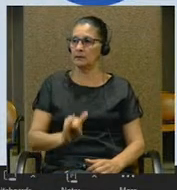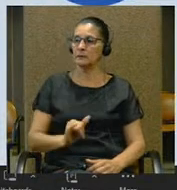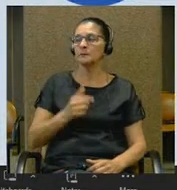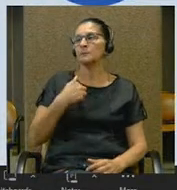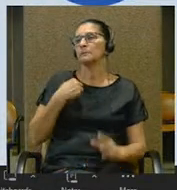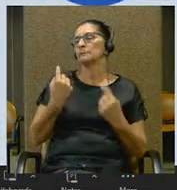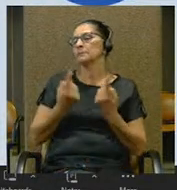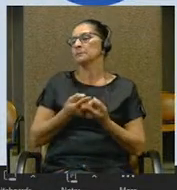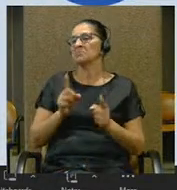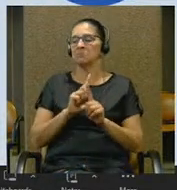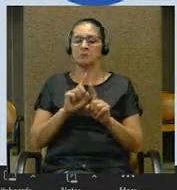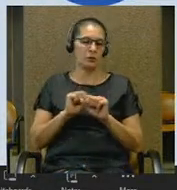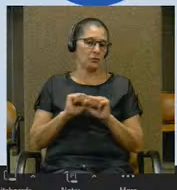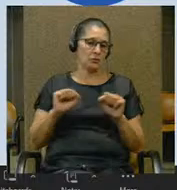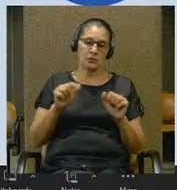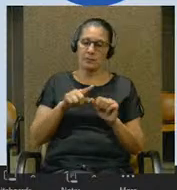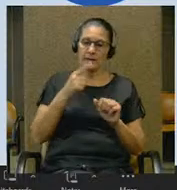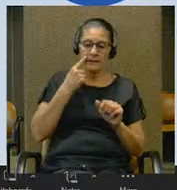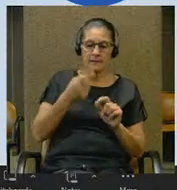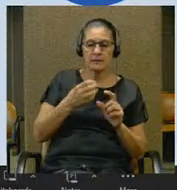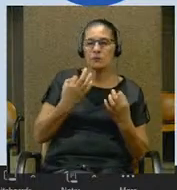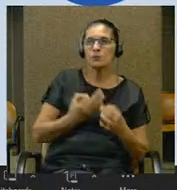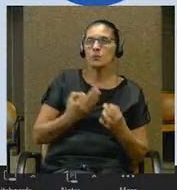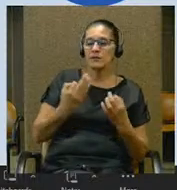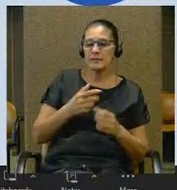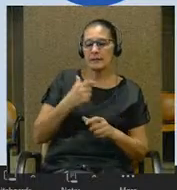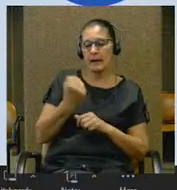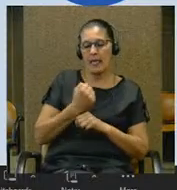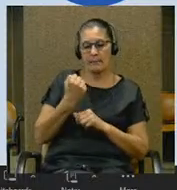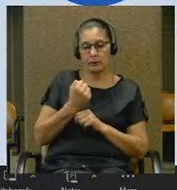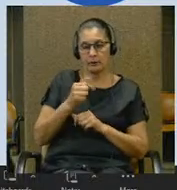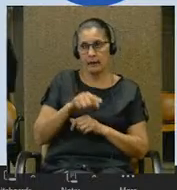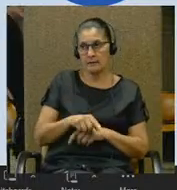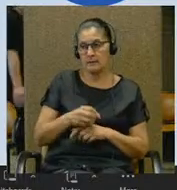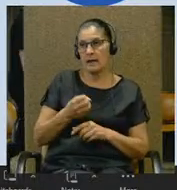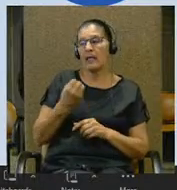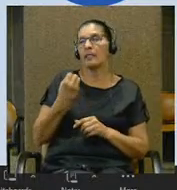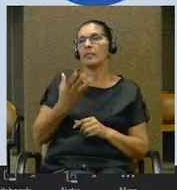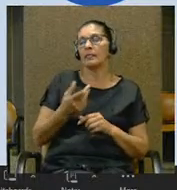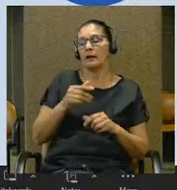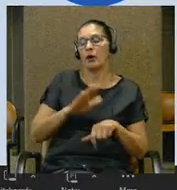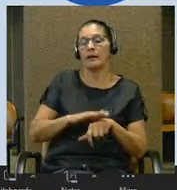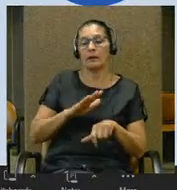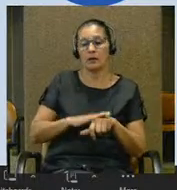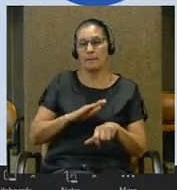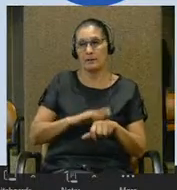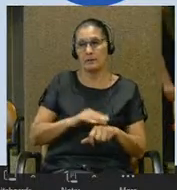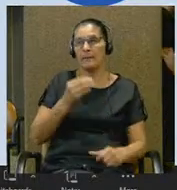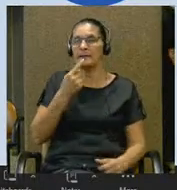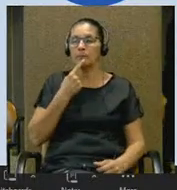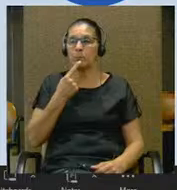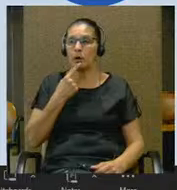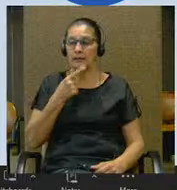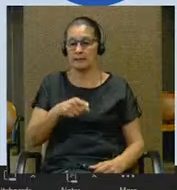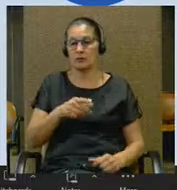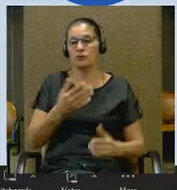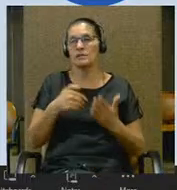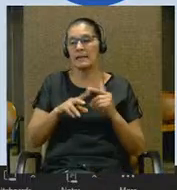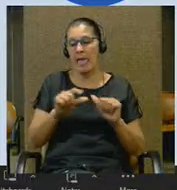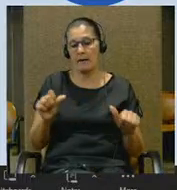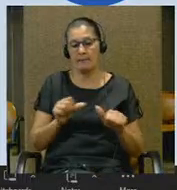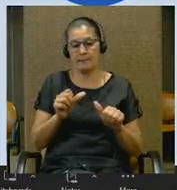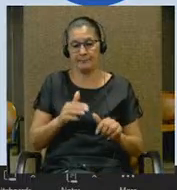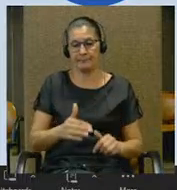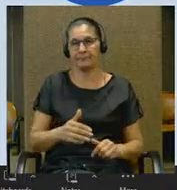In fact, we cannot stress enough the importance that